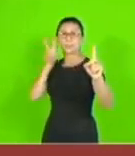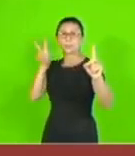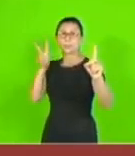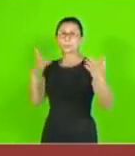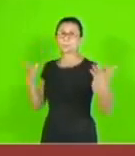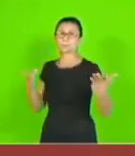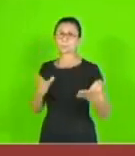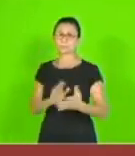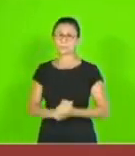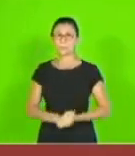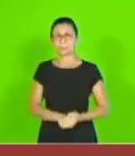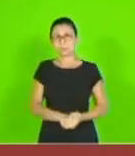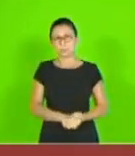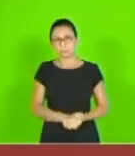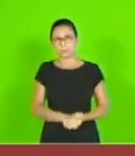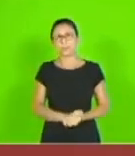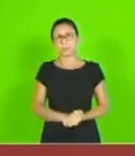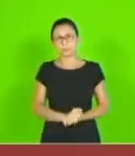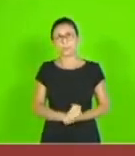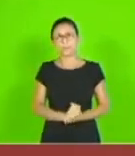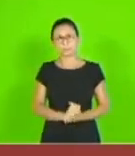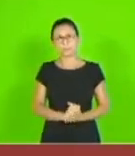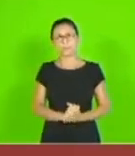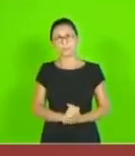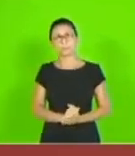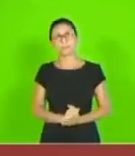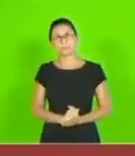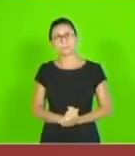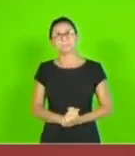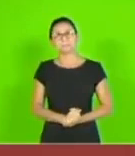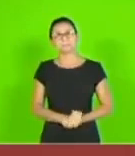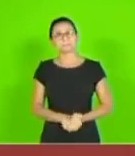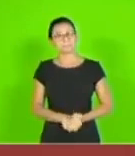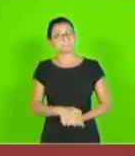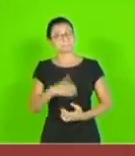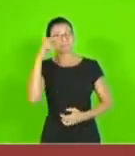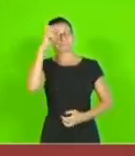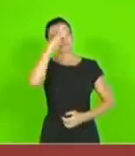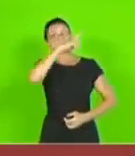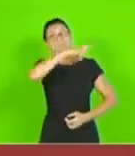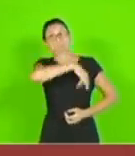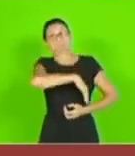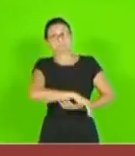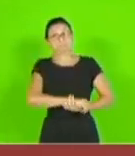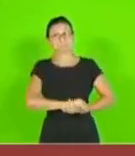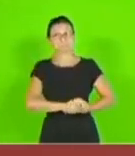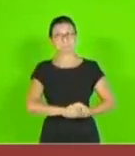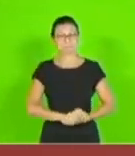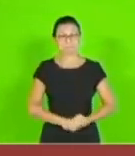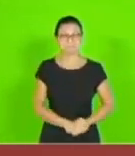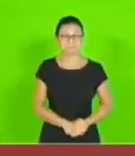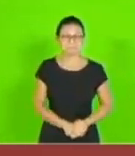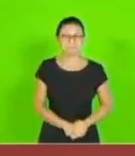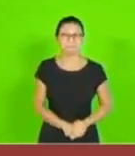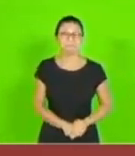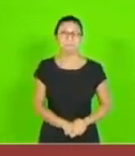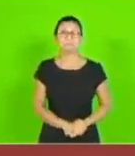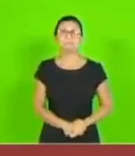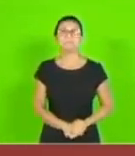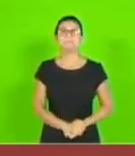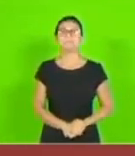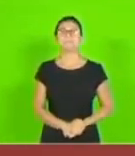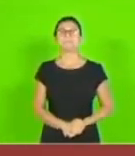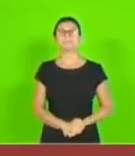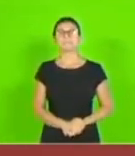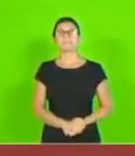fine. And this is what the Lord does. He puts himself at our disposal.